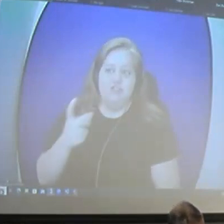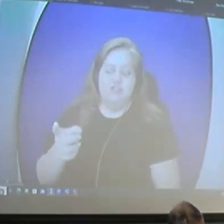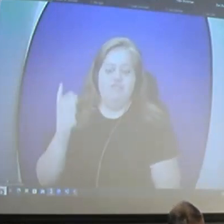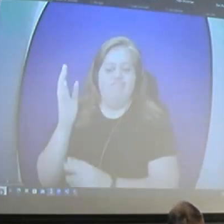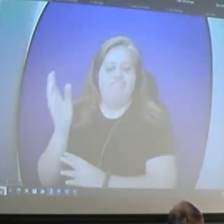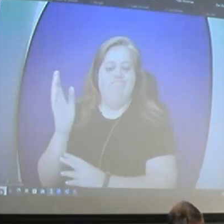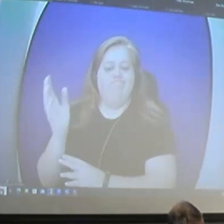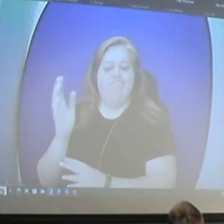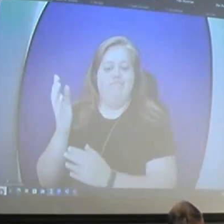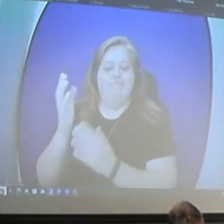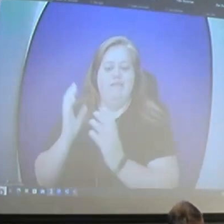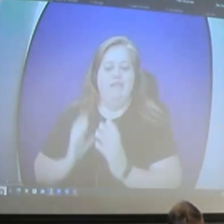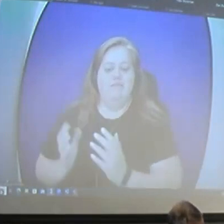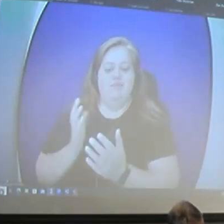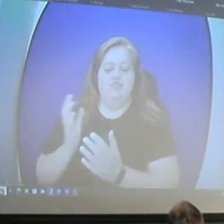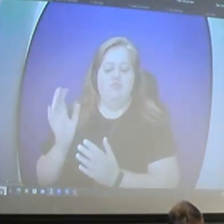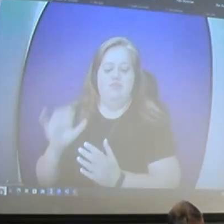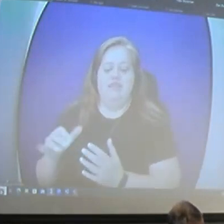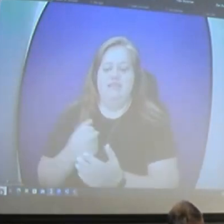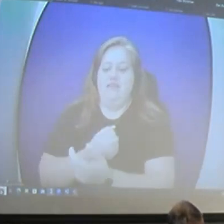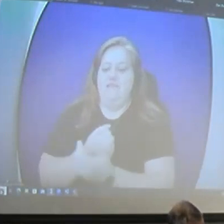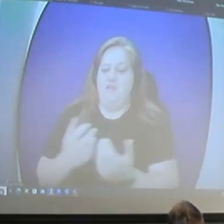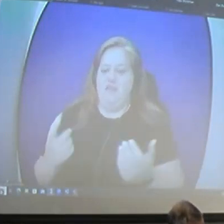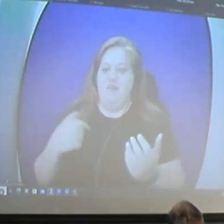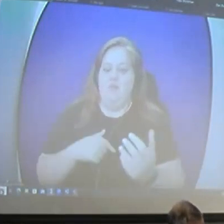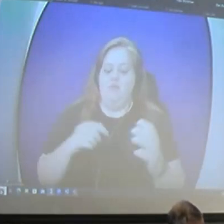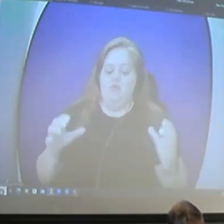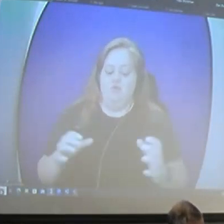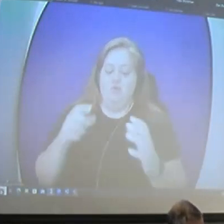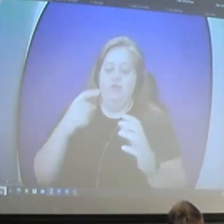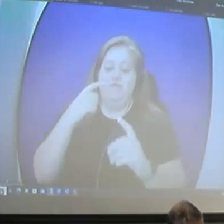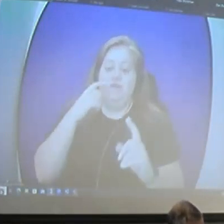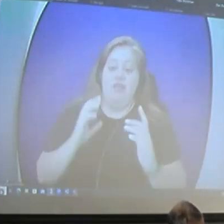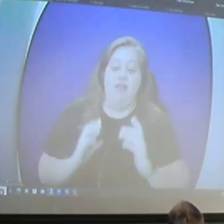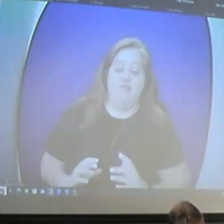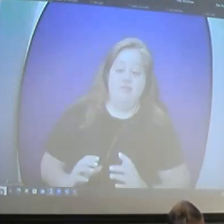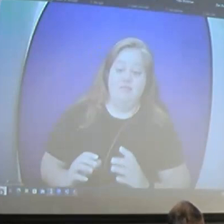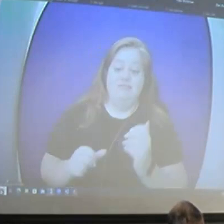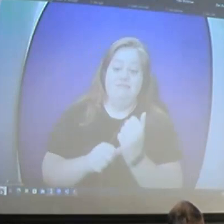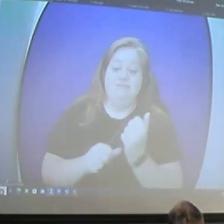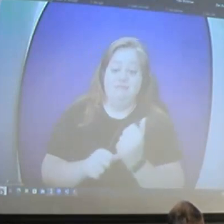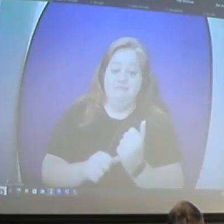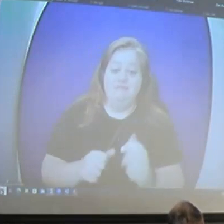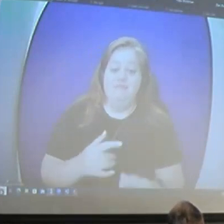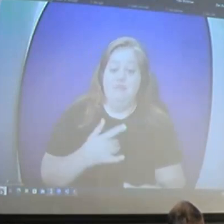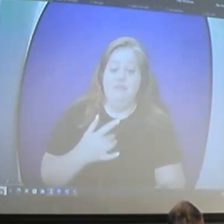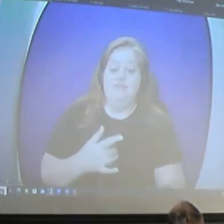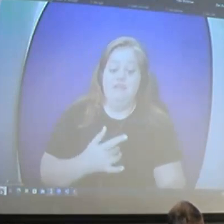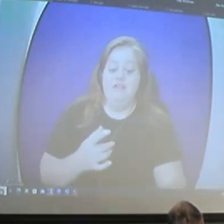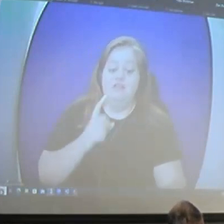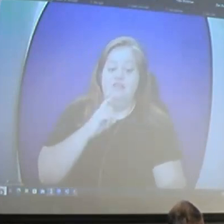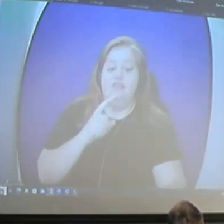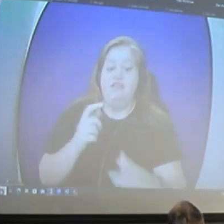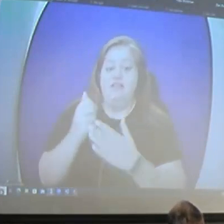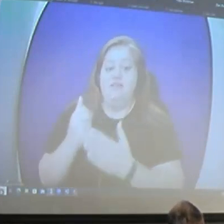broad term for everything we're doing to consider the customer, whether it's our assistance programs that we really do feel are leading the nation and how we're